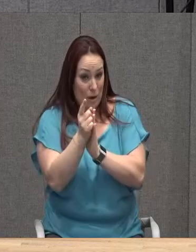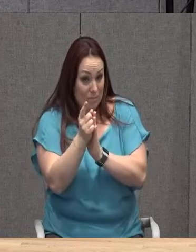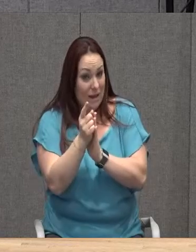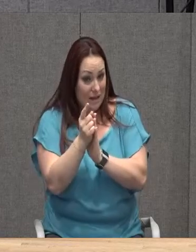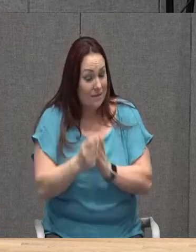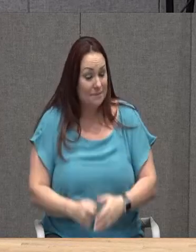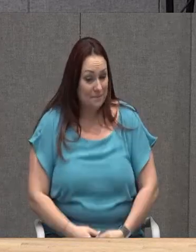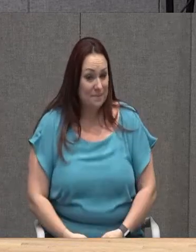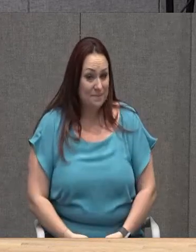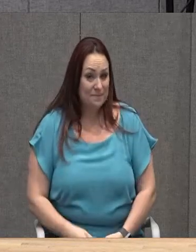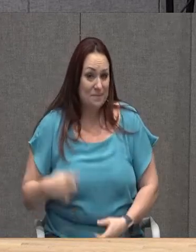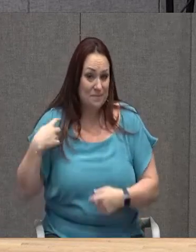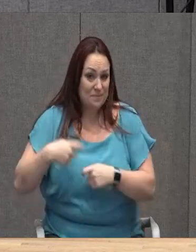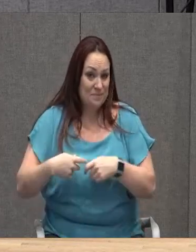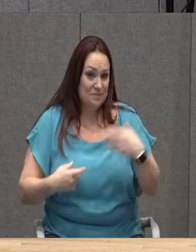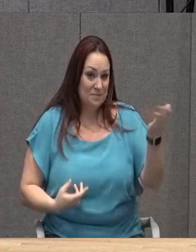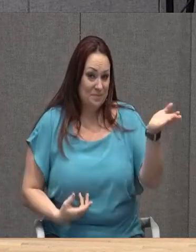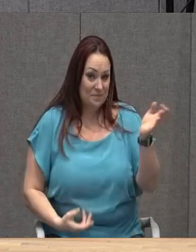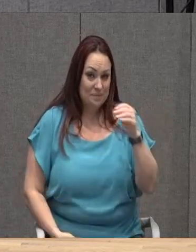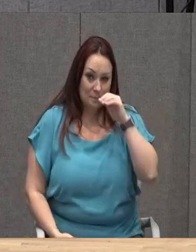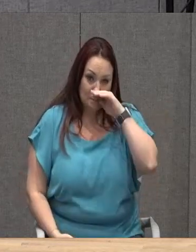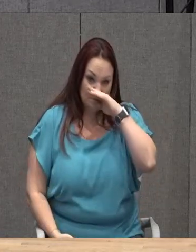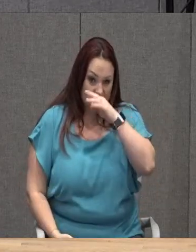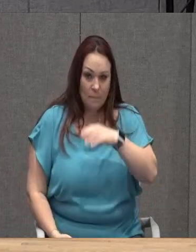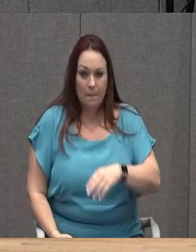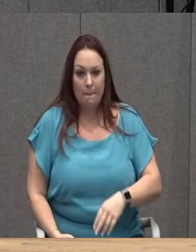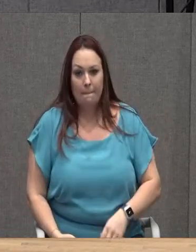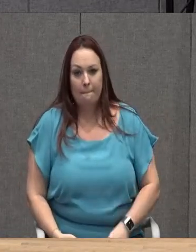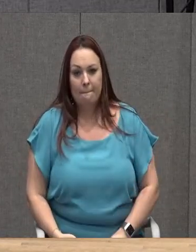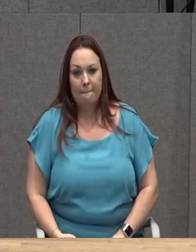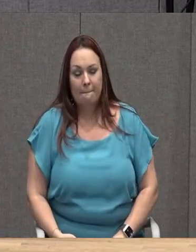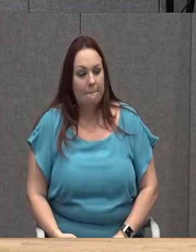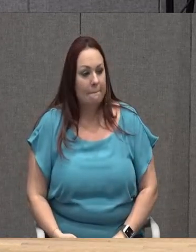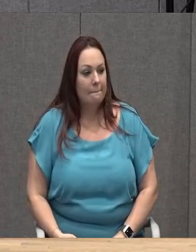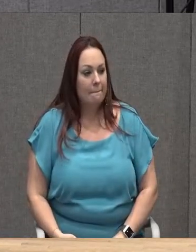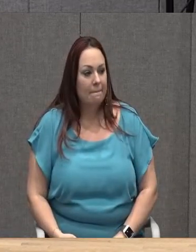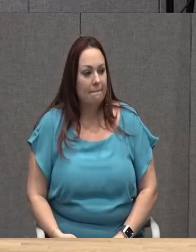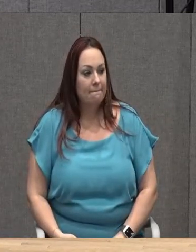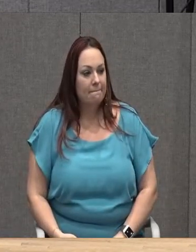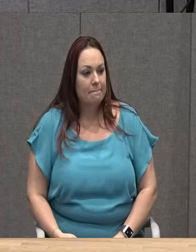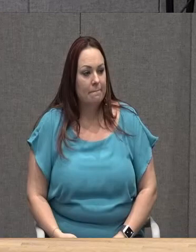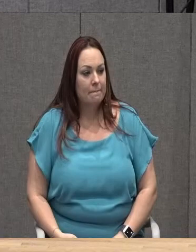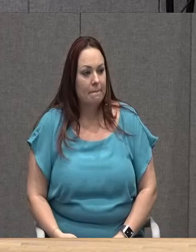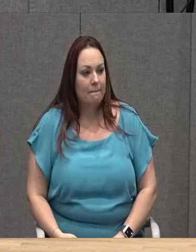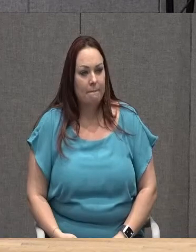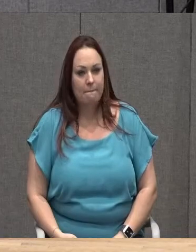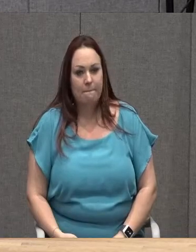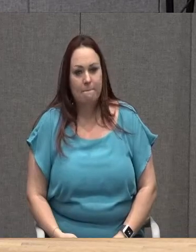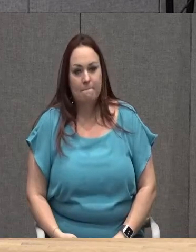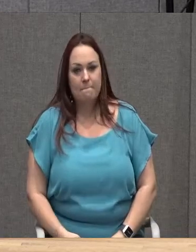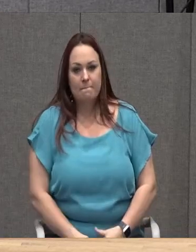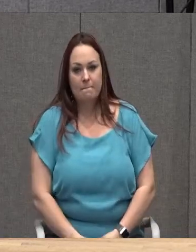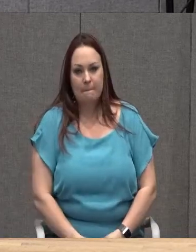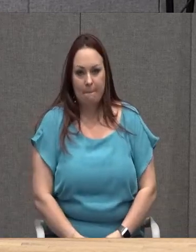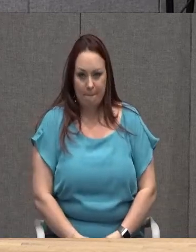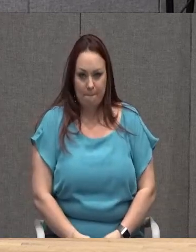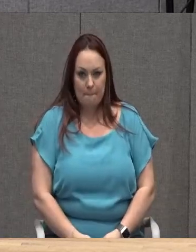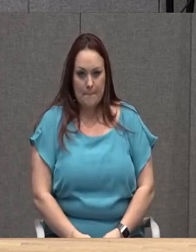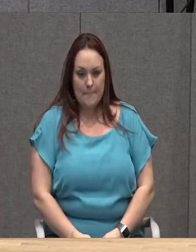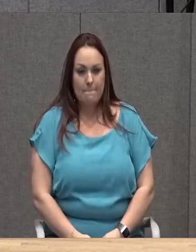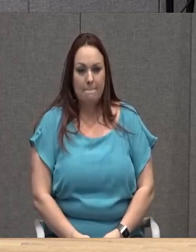que jugar contra, pueden usar un reloj y ver cuánto tiempo ustedes terminan el